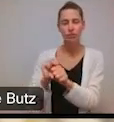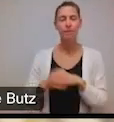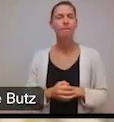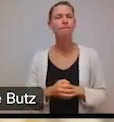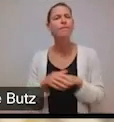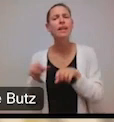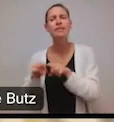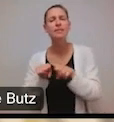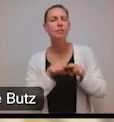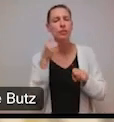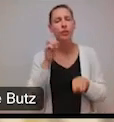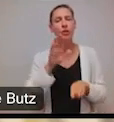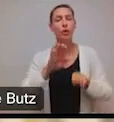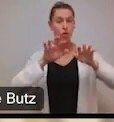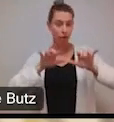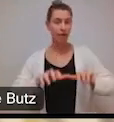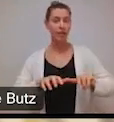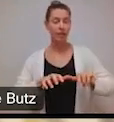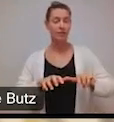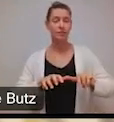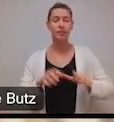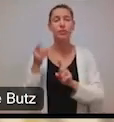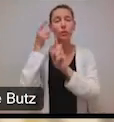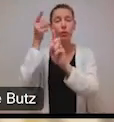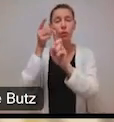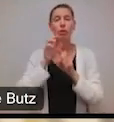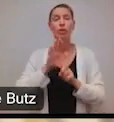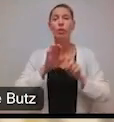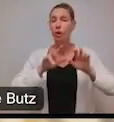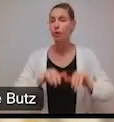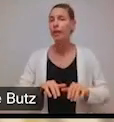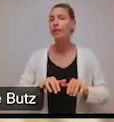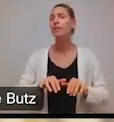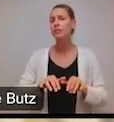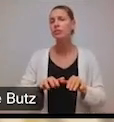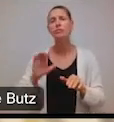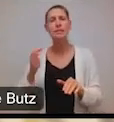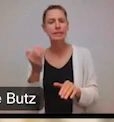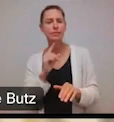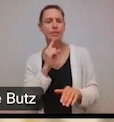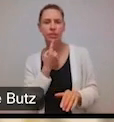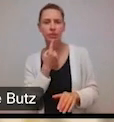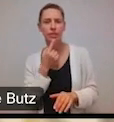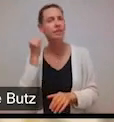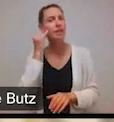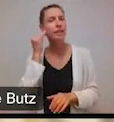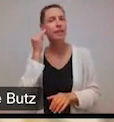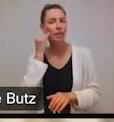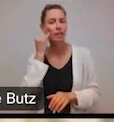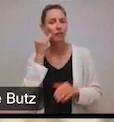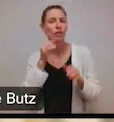writing. You want your writing to sound like you're serious when you send a professional email. If you sound